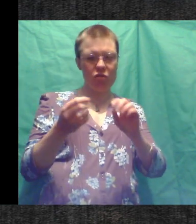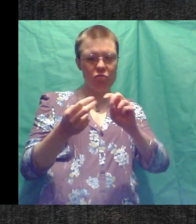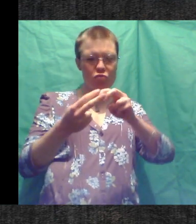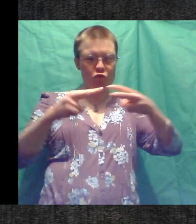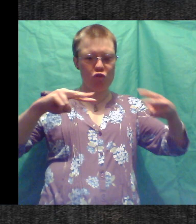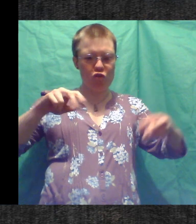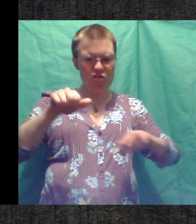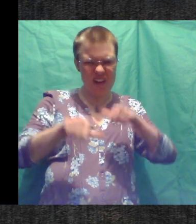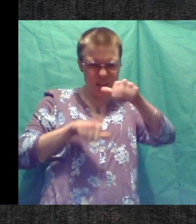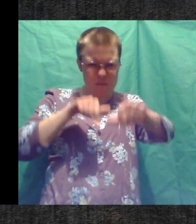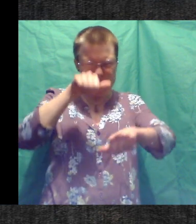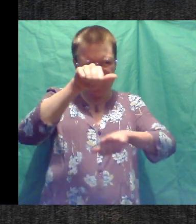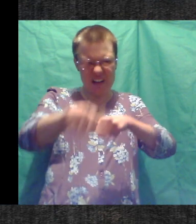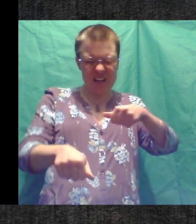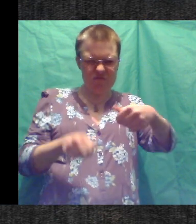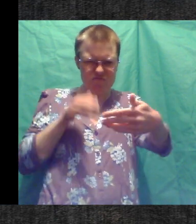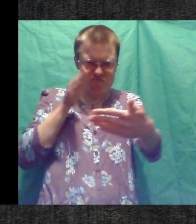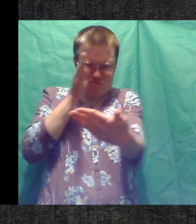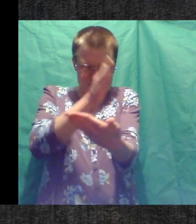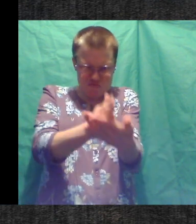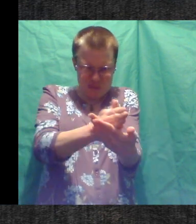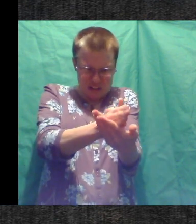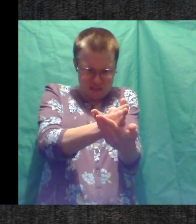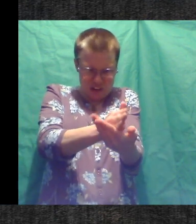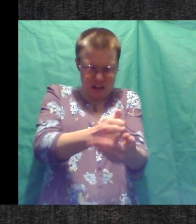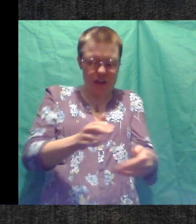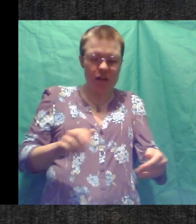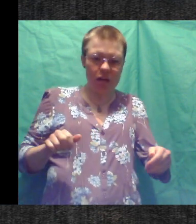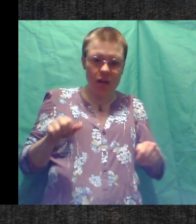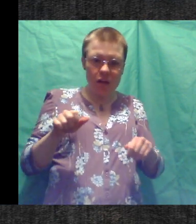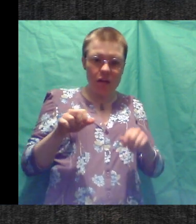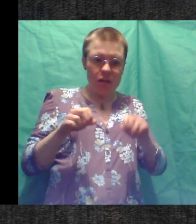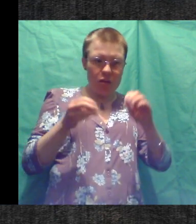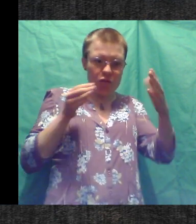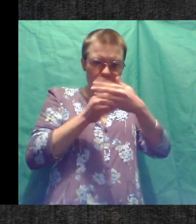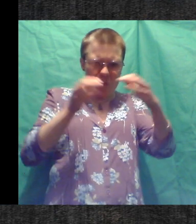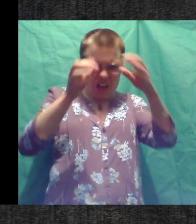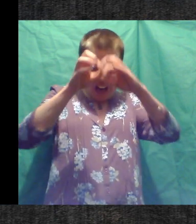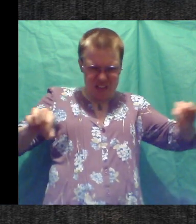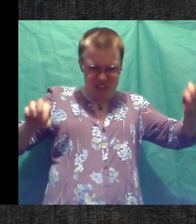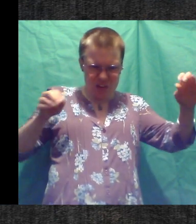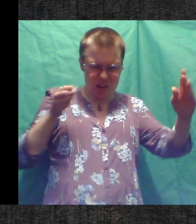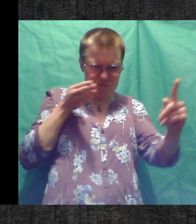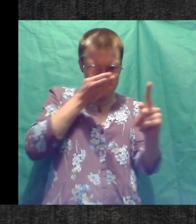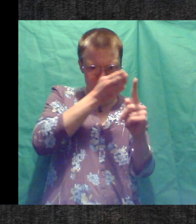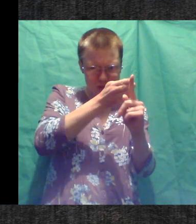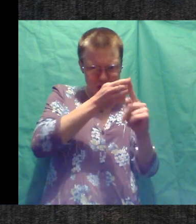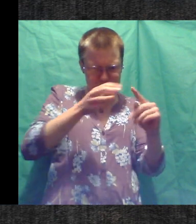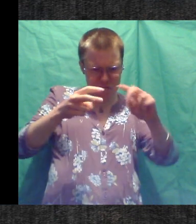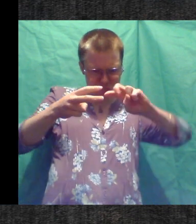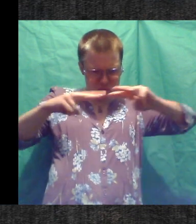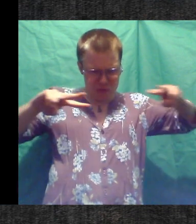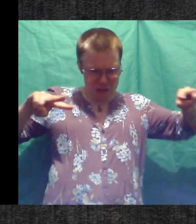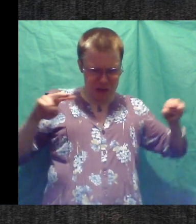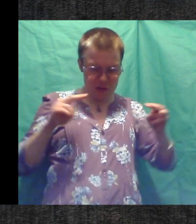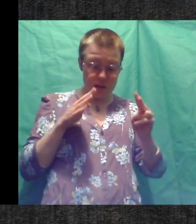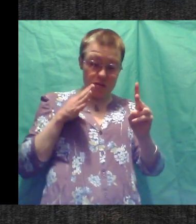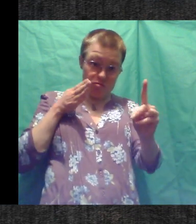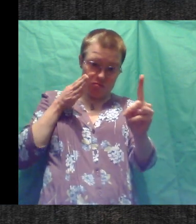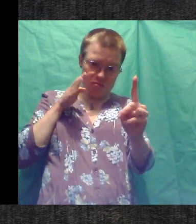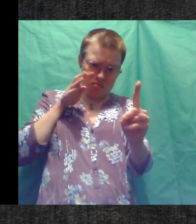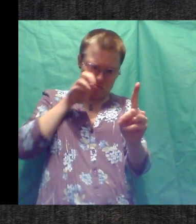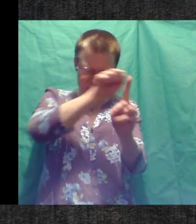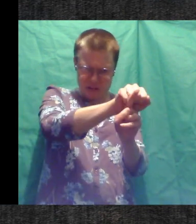genetic patterns in the cells. Those enzymes recognize the target's DNA? Right. They respond by